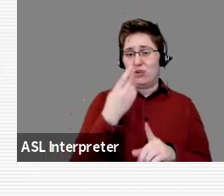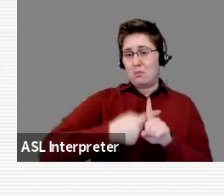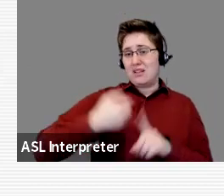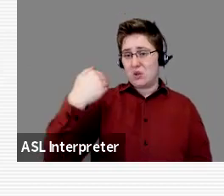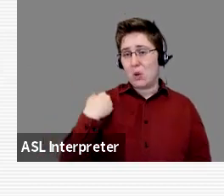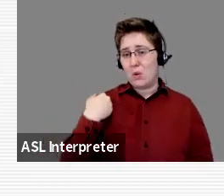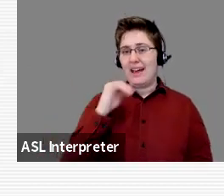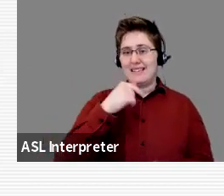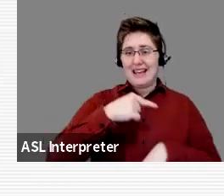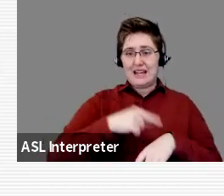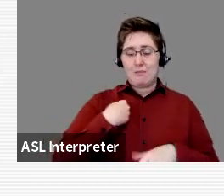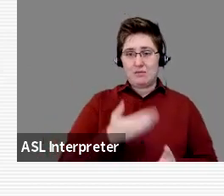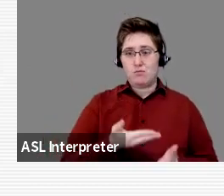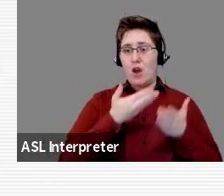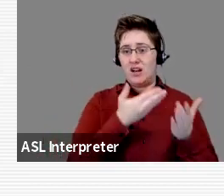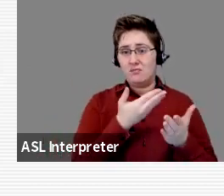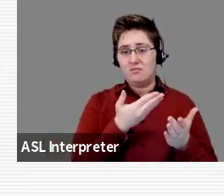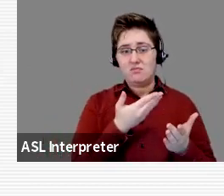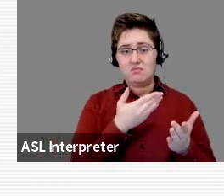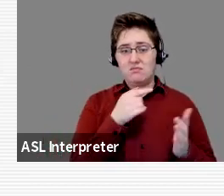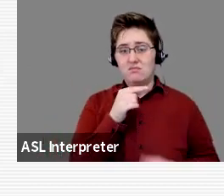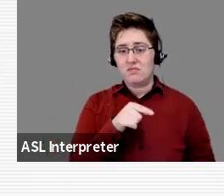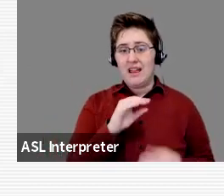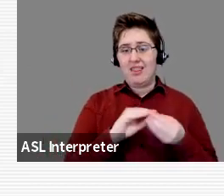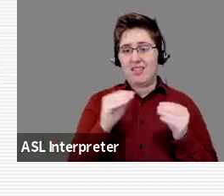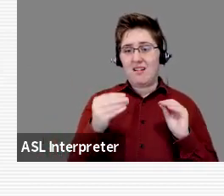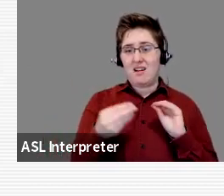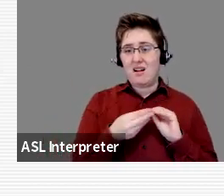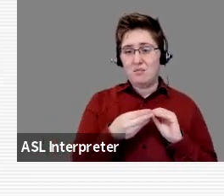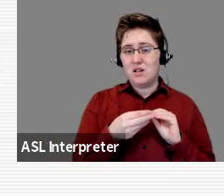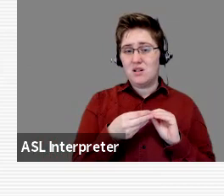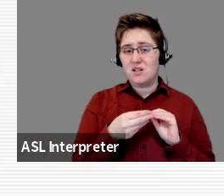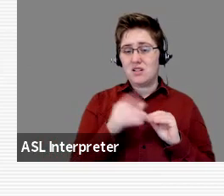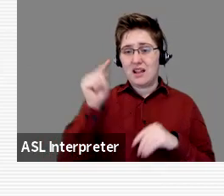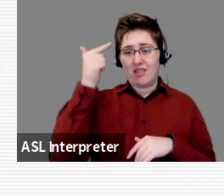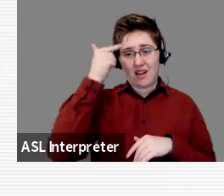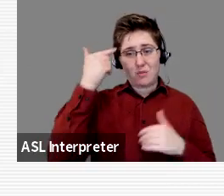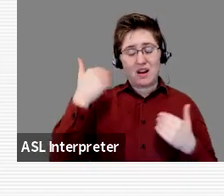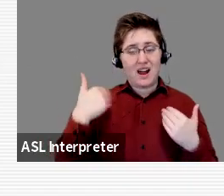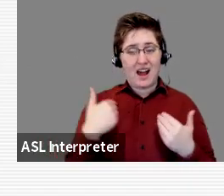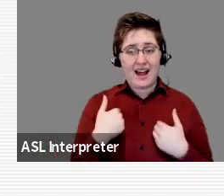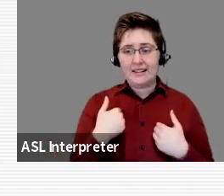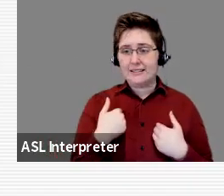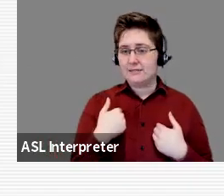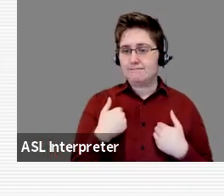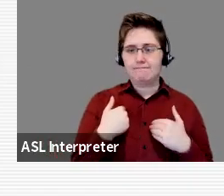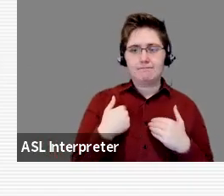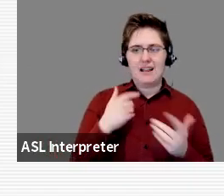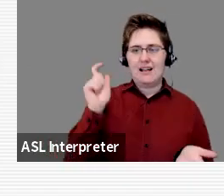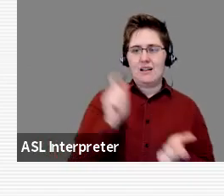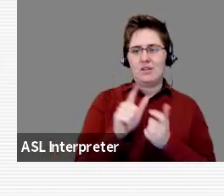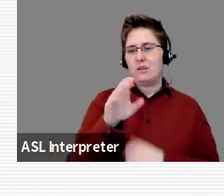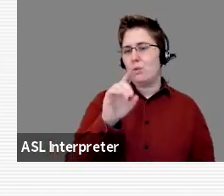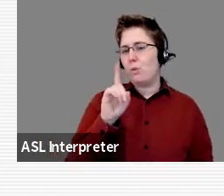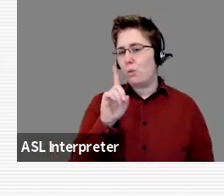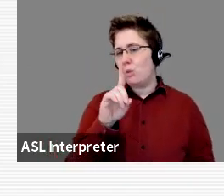And at the time that I brought it up, the numbers that the government had were less than 100